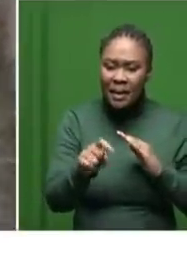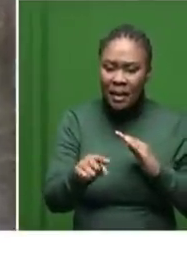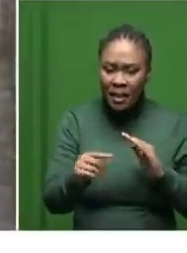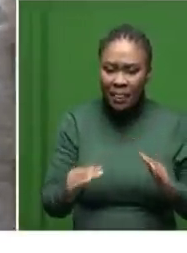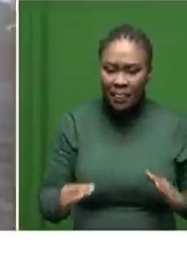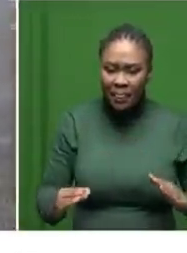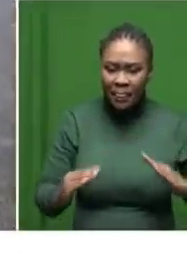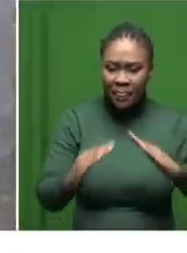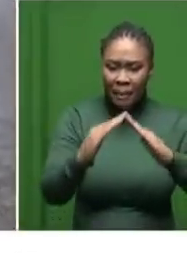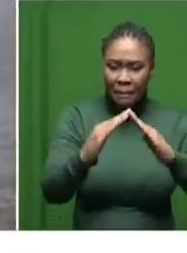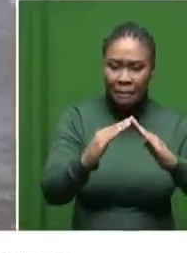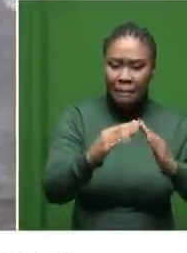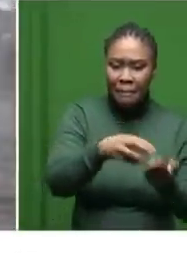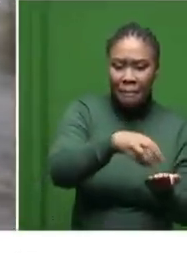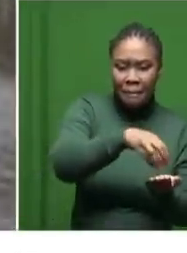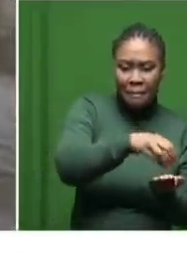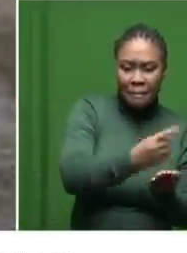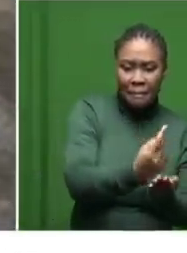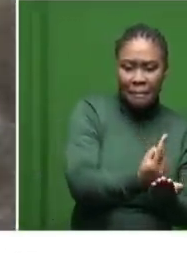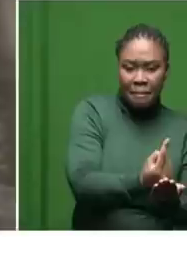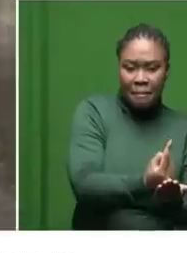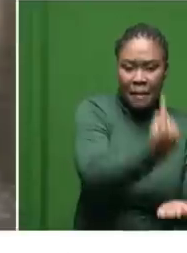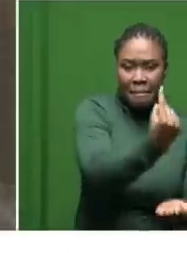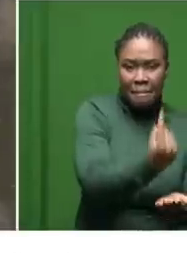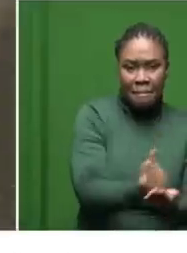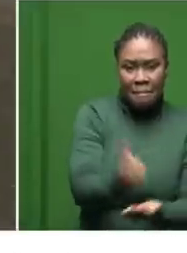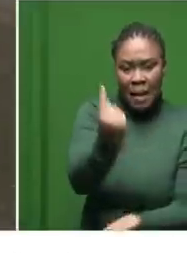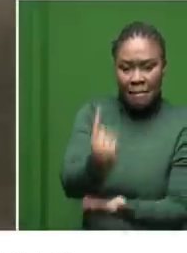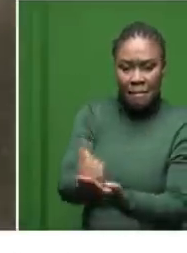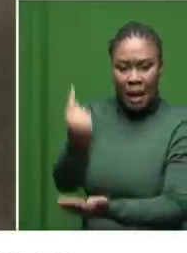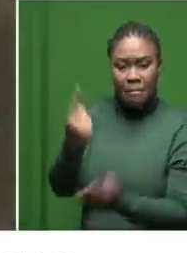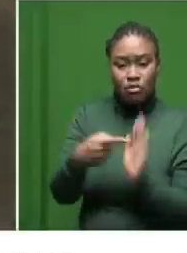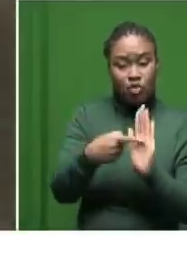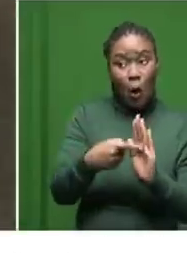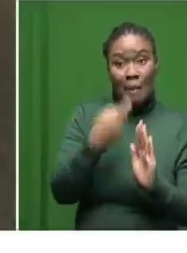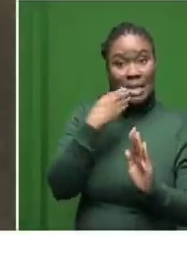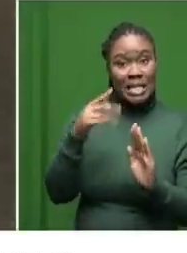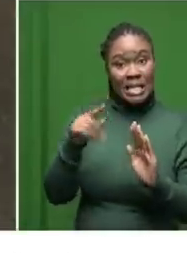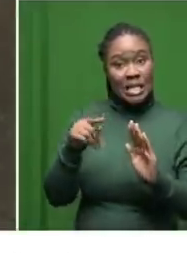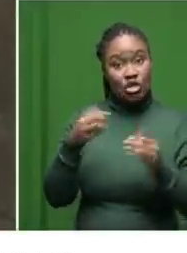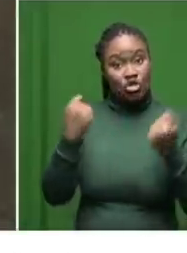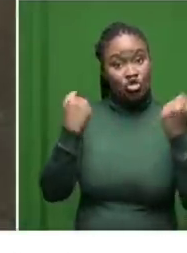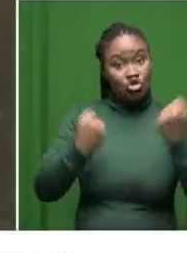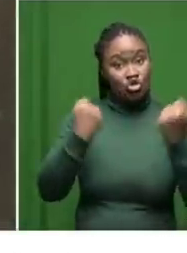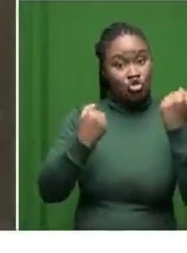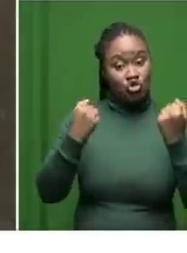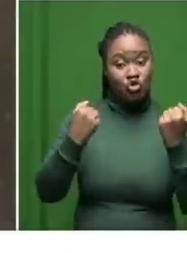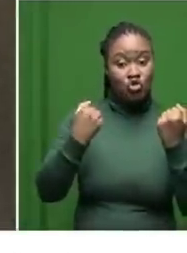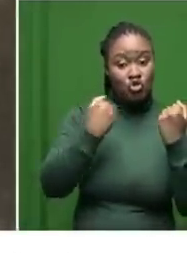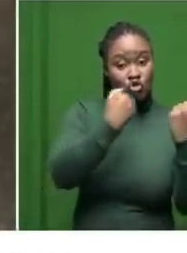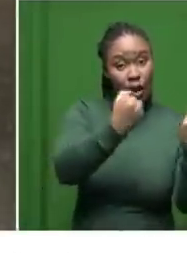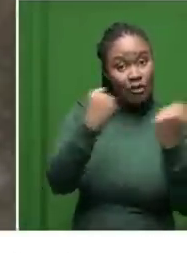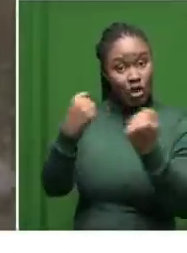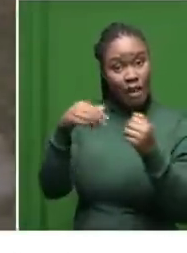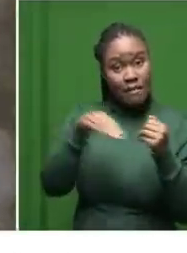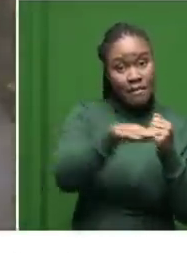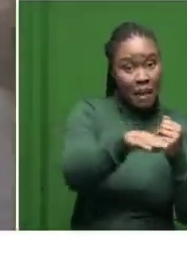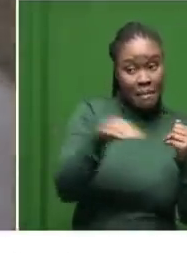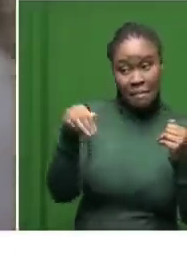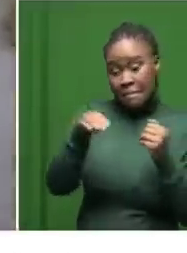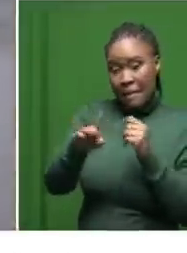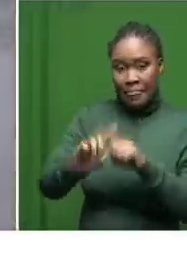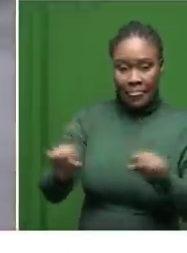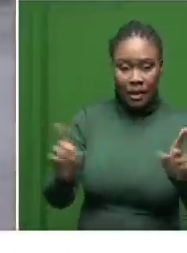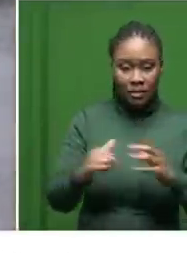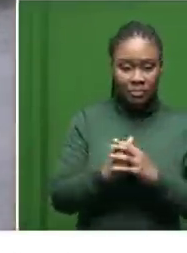that you can see the level of water is basically going up as some of the motorists are still trying